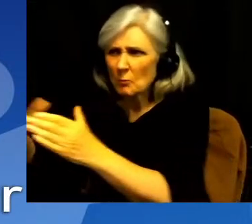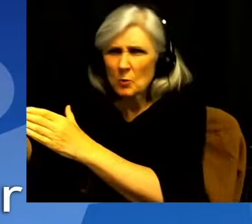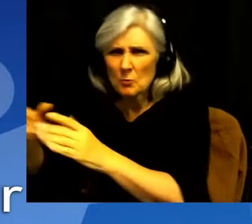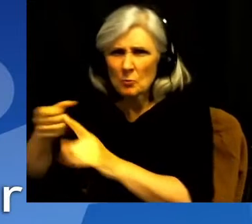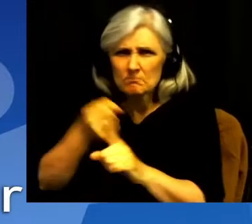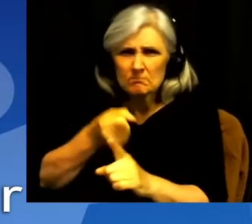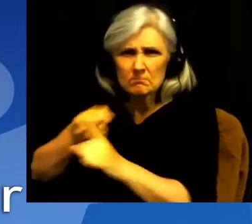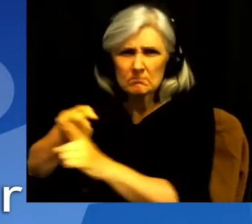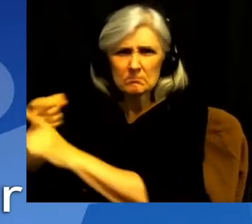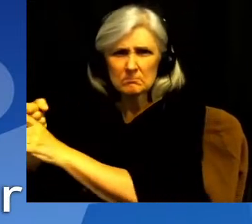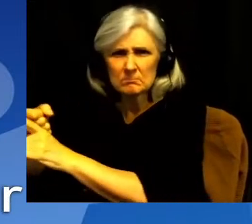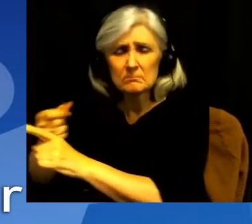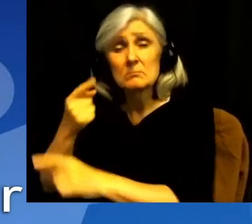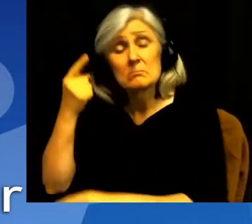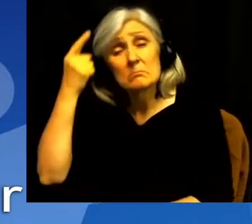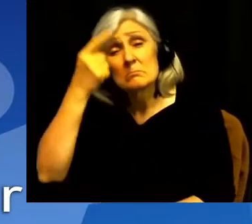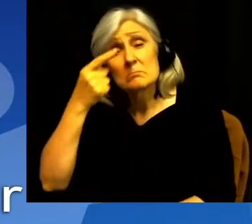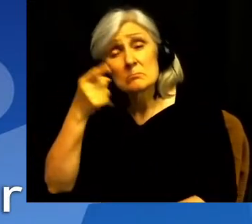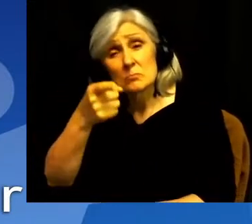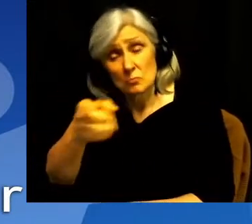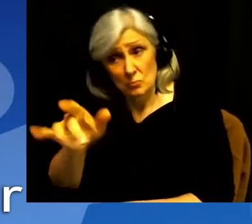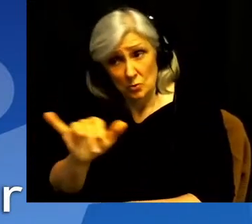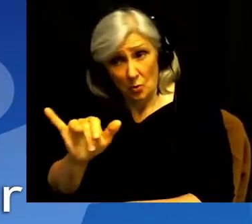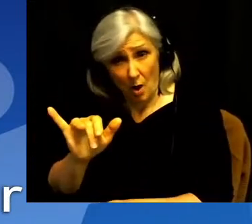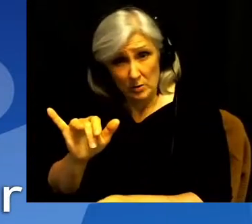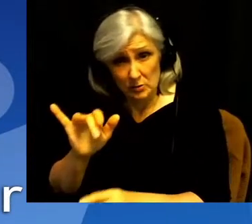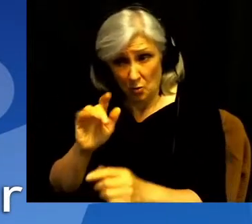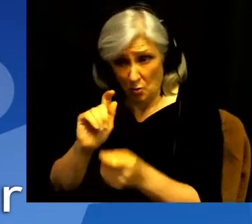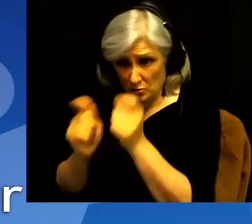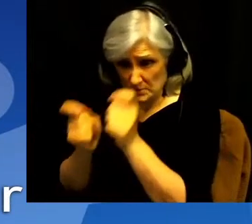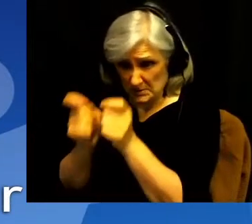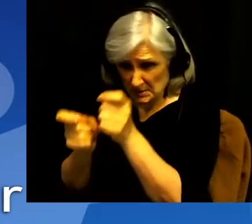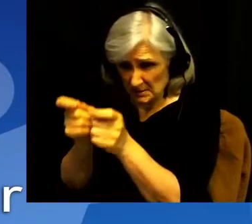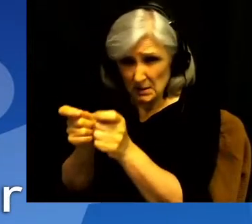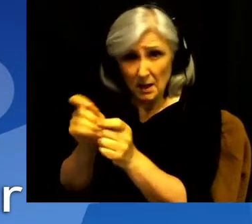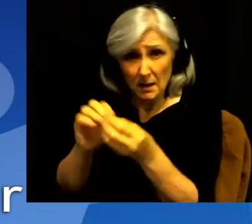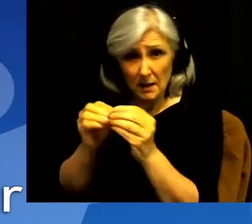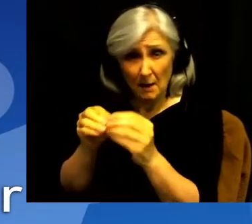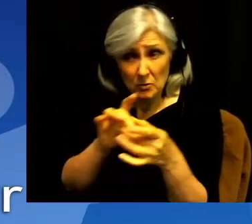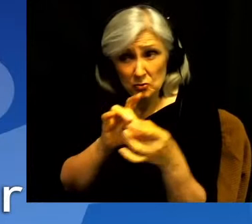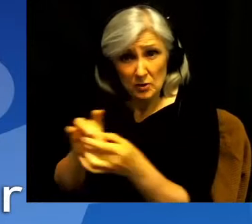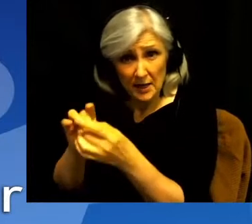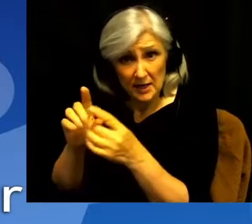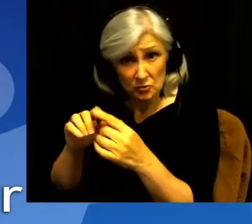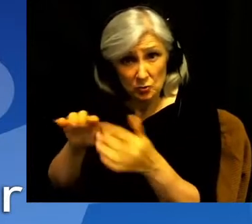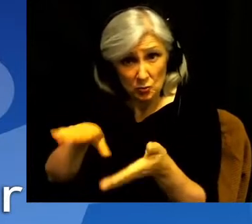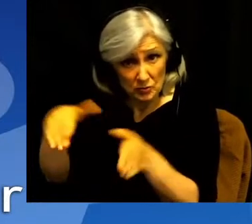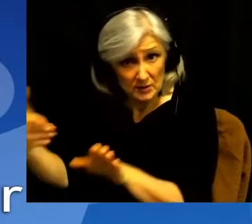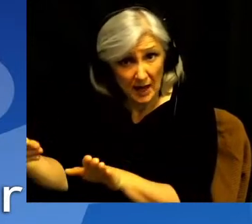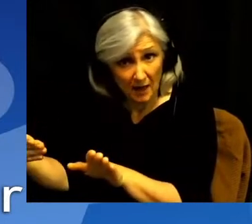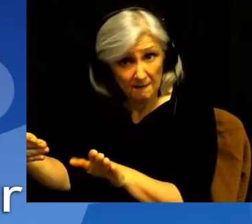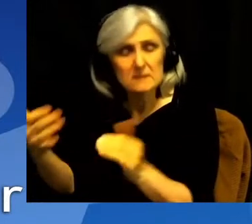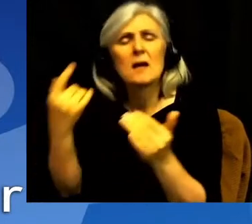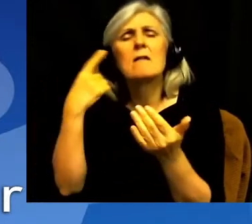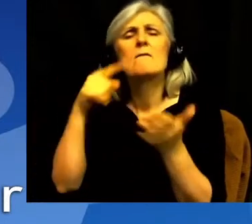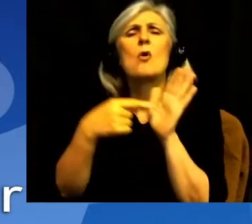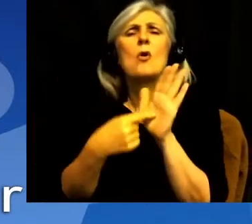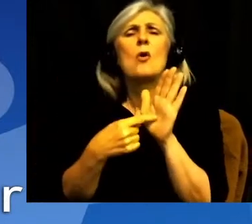related to deaths, and if the 37 new deaths reported